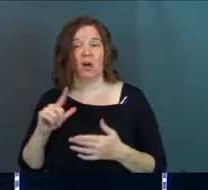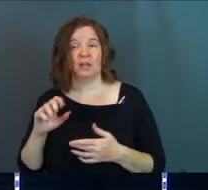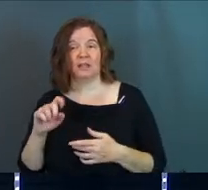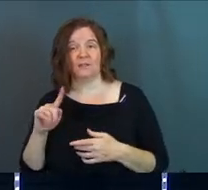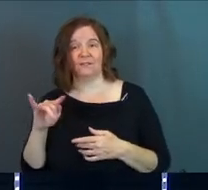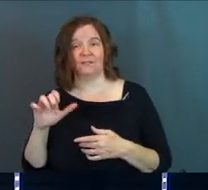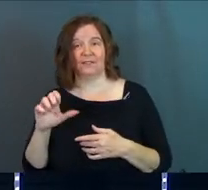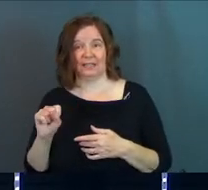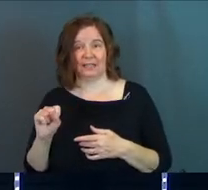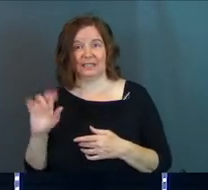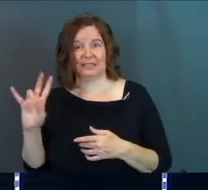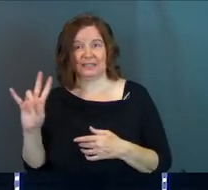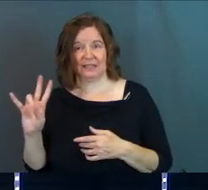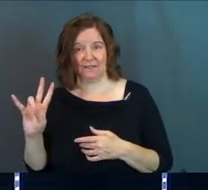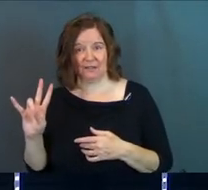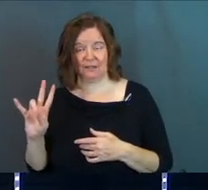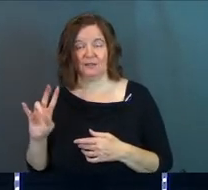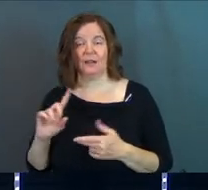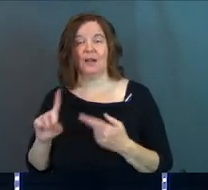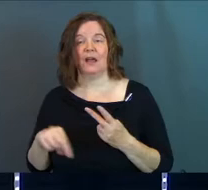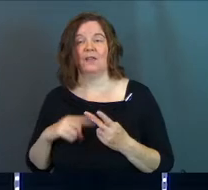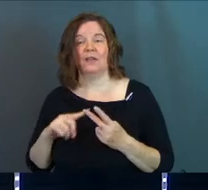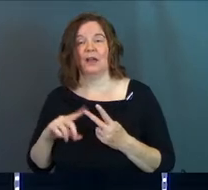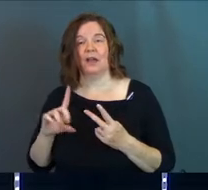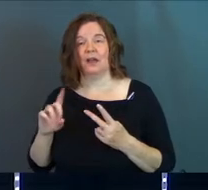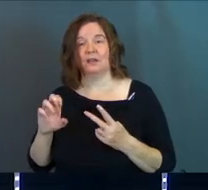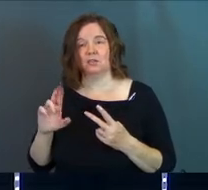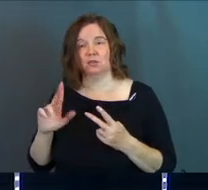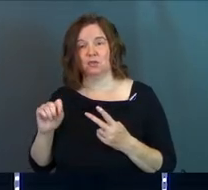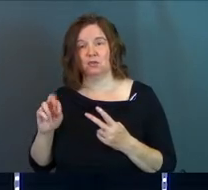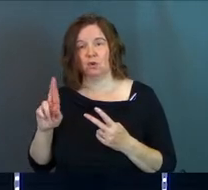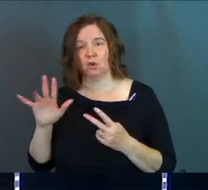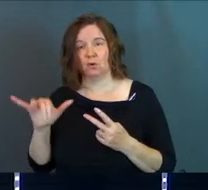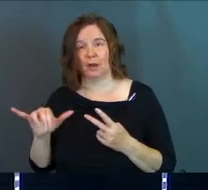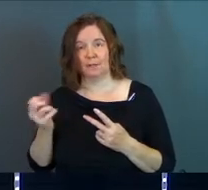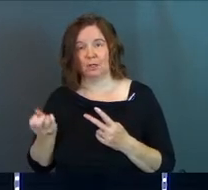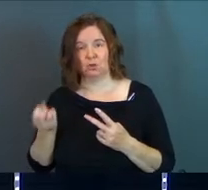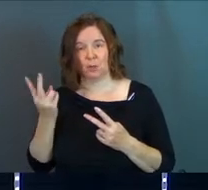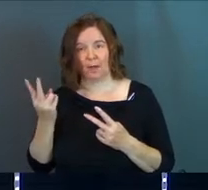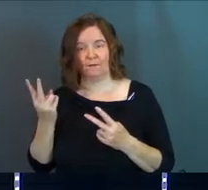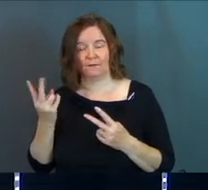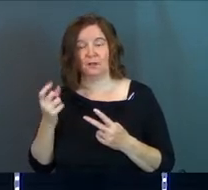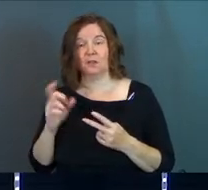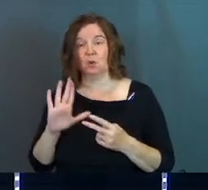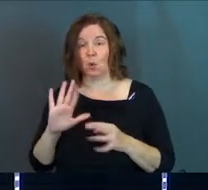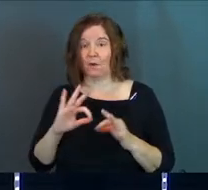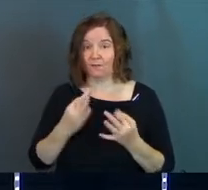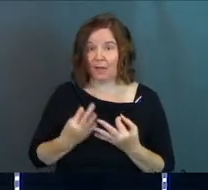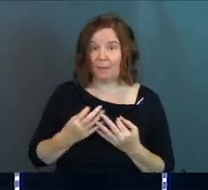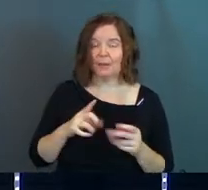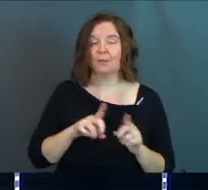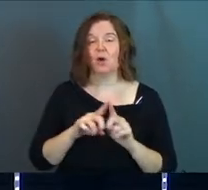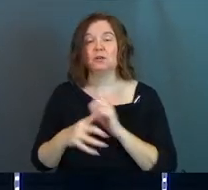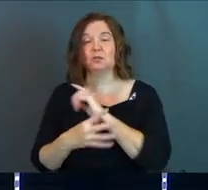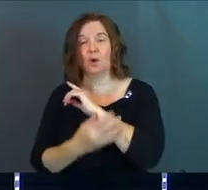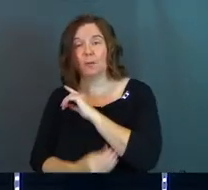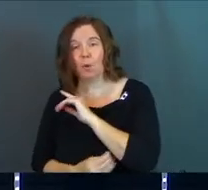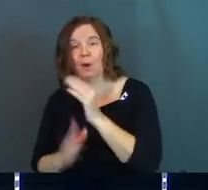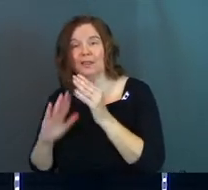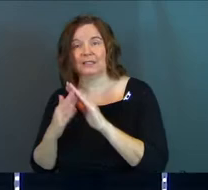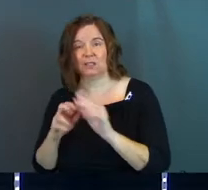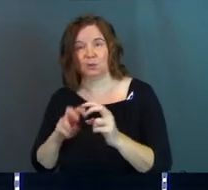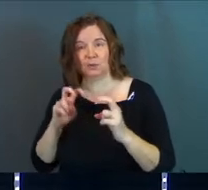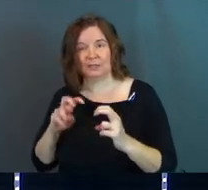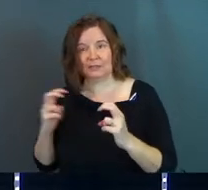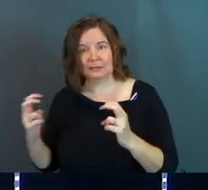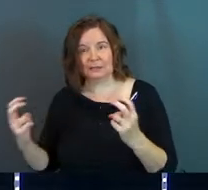Leviticus 7. And then if you go into Deuteronomy 12, it starts to alter the picture a little bit. Not only just your family, but also the poor in your city. You would sit